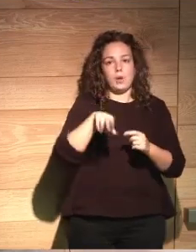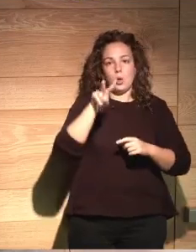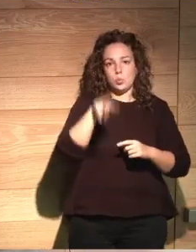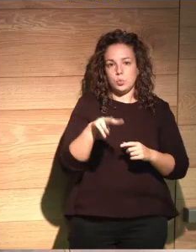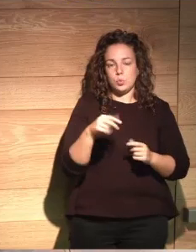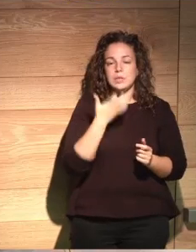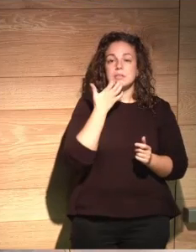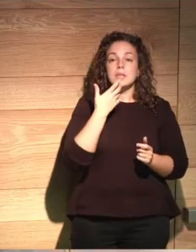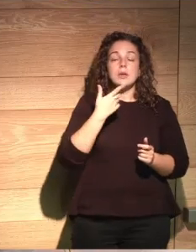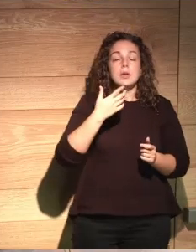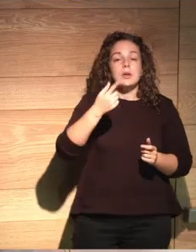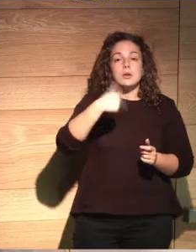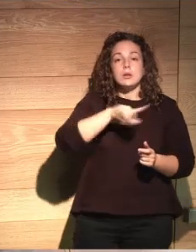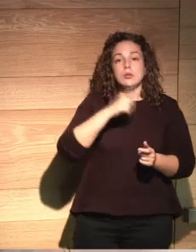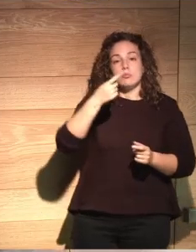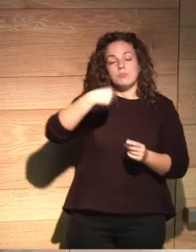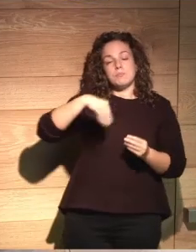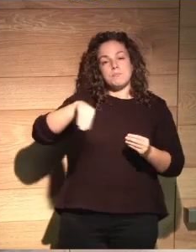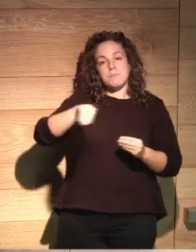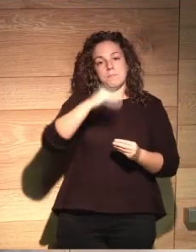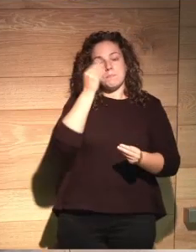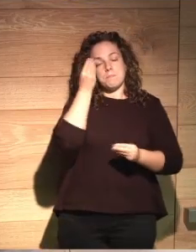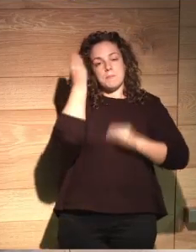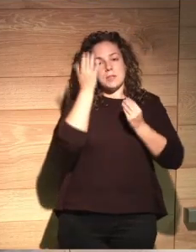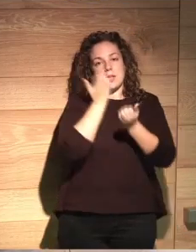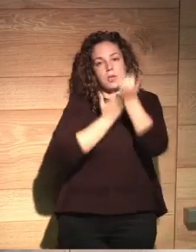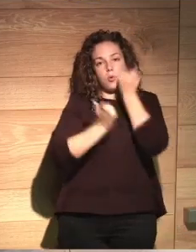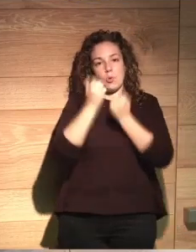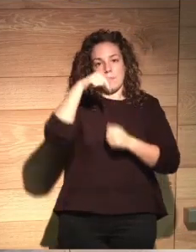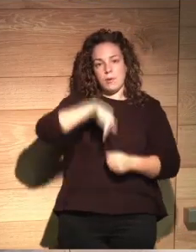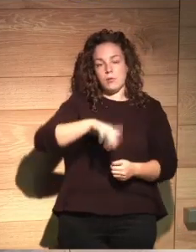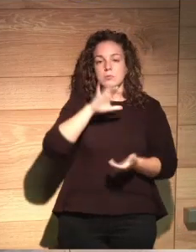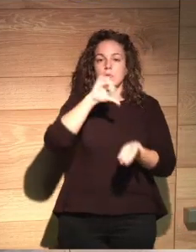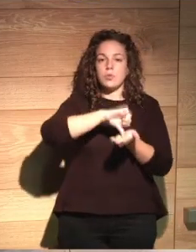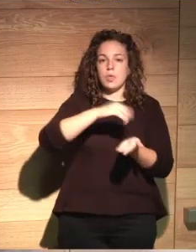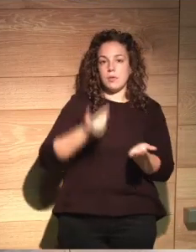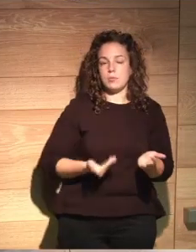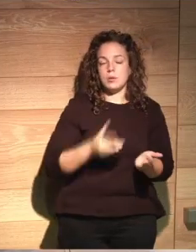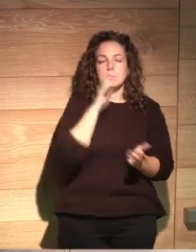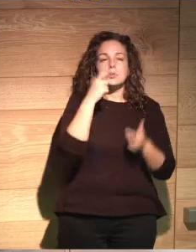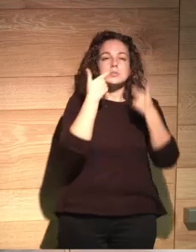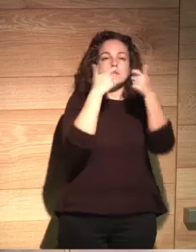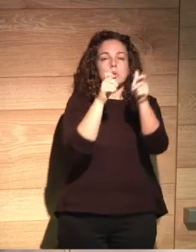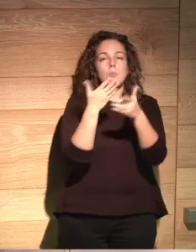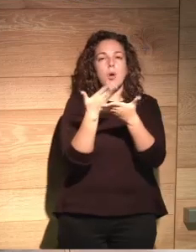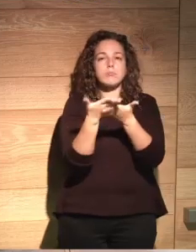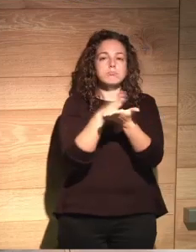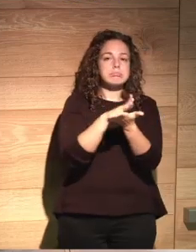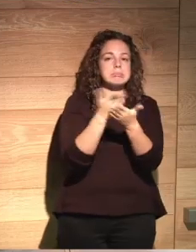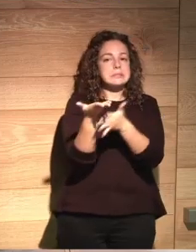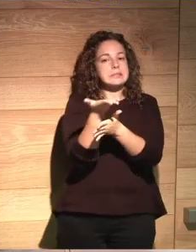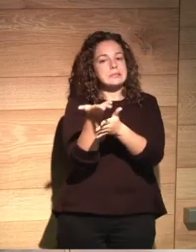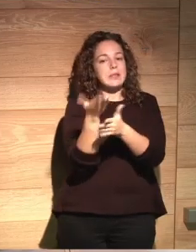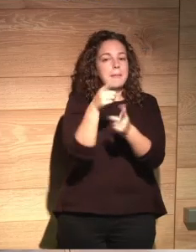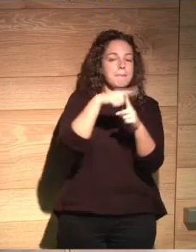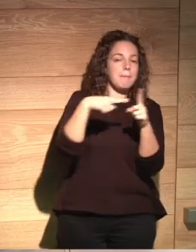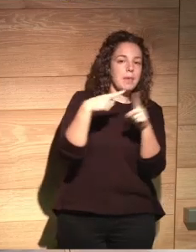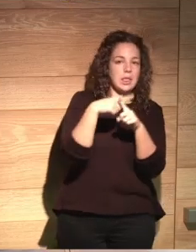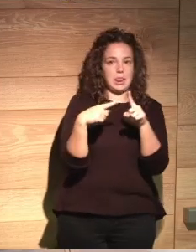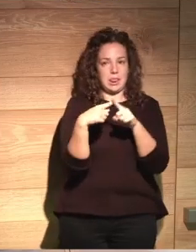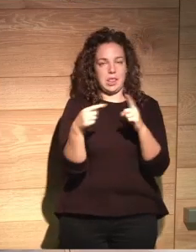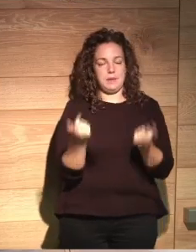practically never. And if you think about our current technologies in our big cities, there is like an intermediate sector,